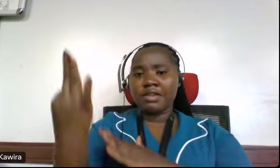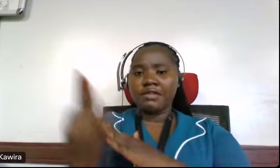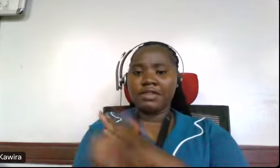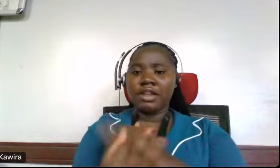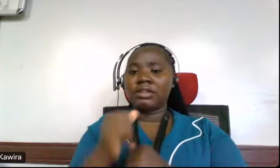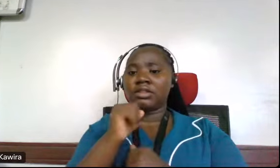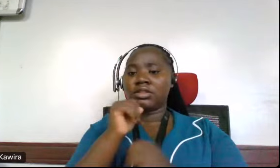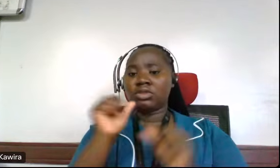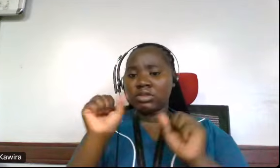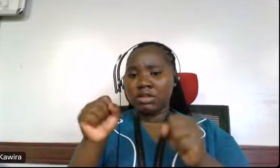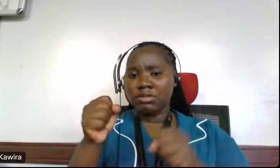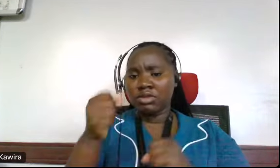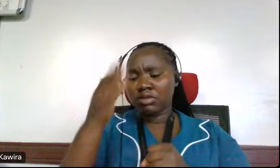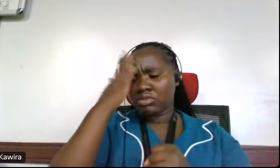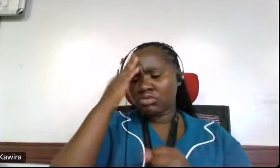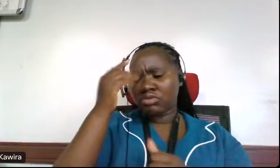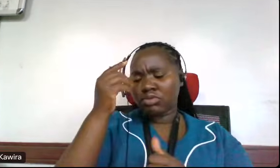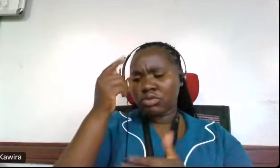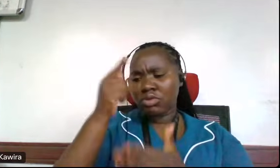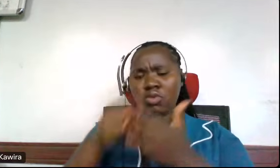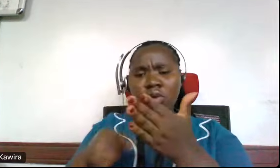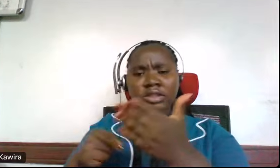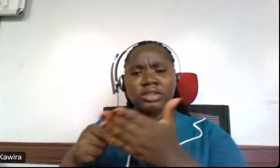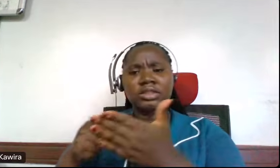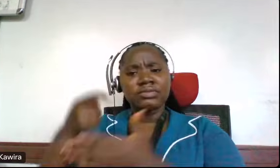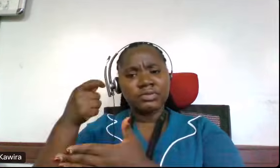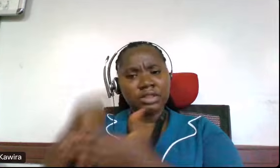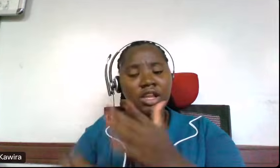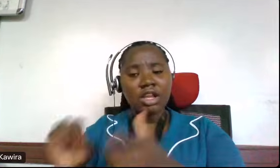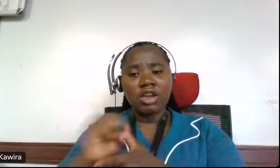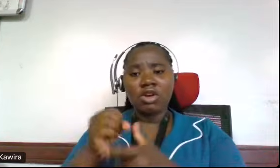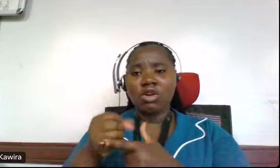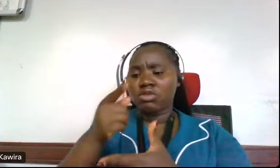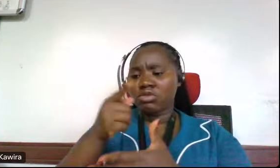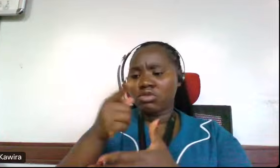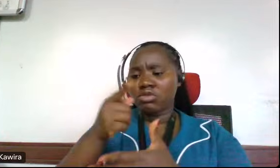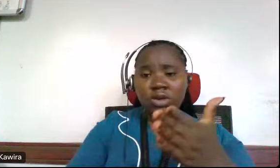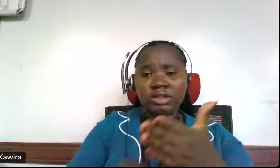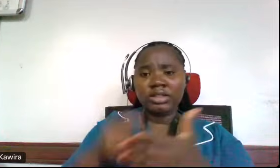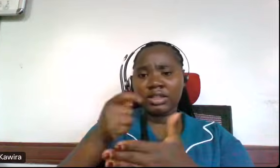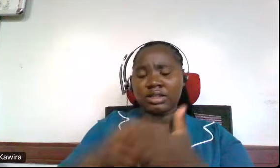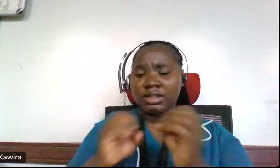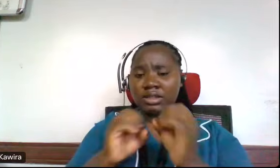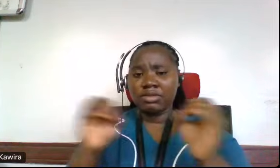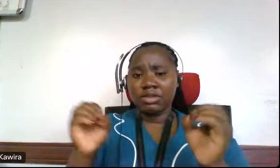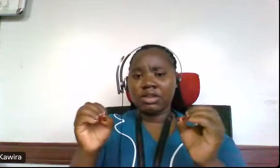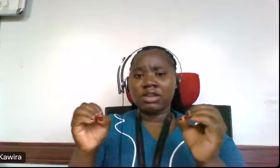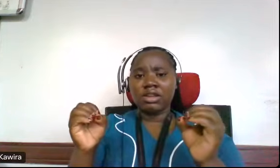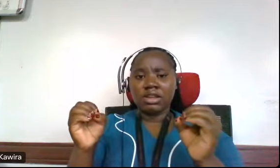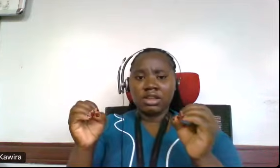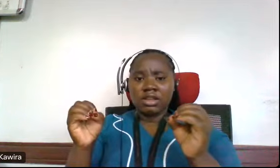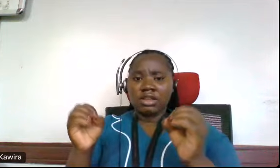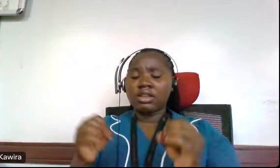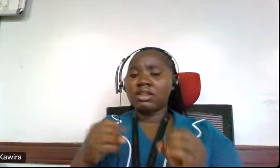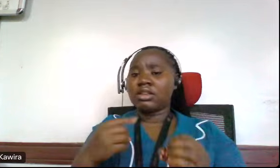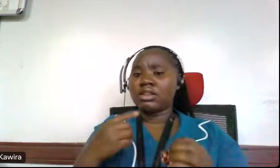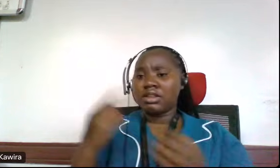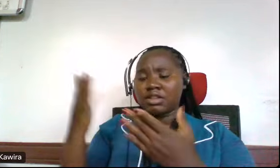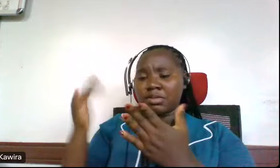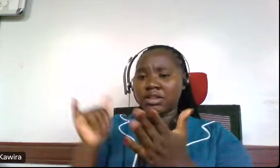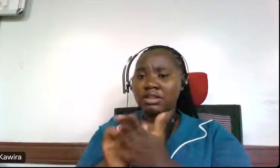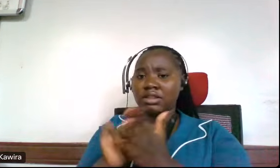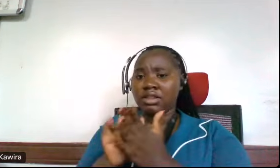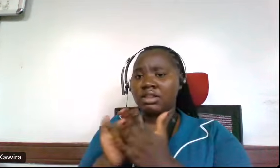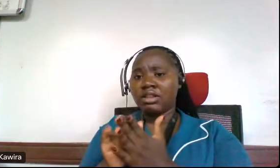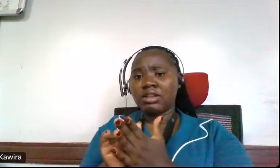know which one is taxable and which one is not taxable. It is now up to you is to be able to declare it correctly and